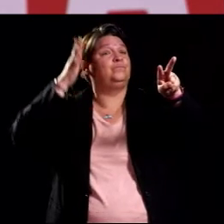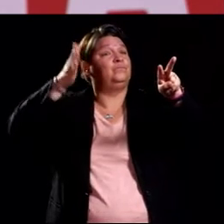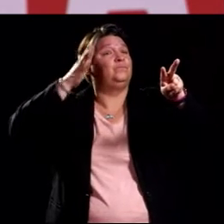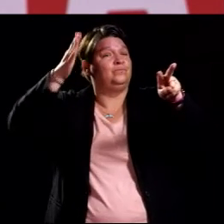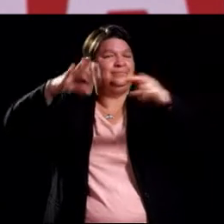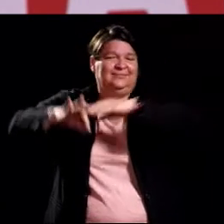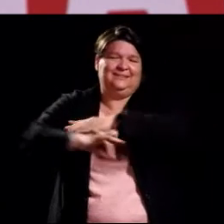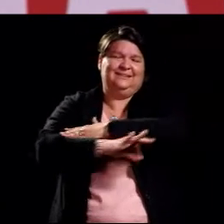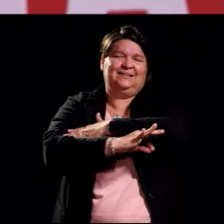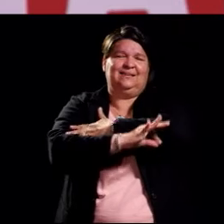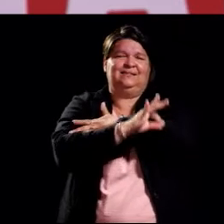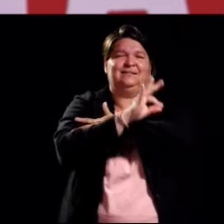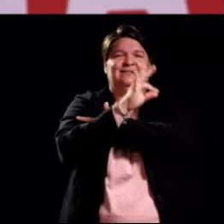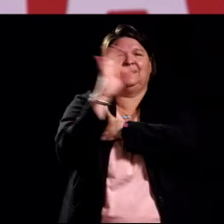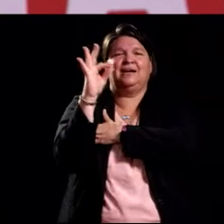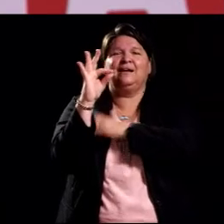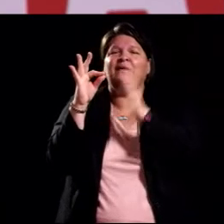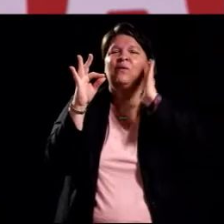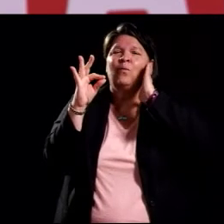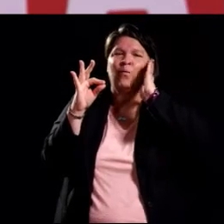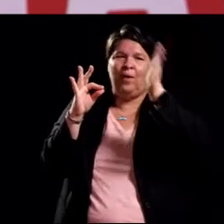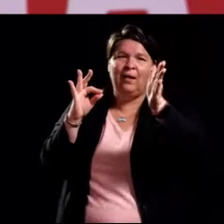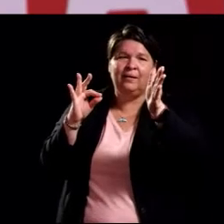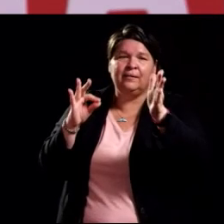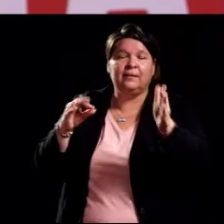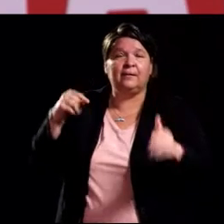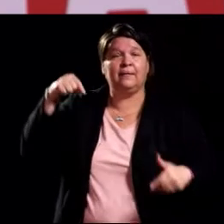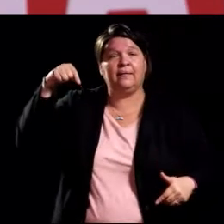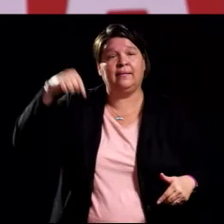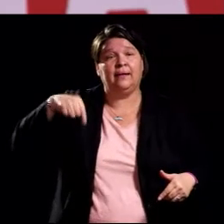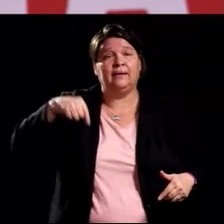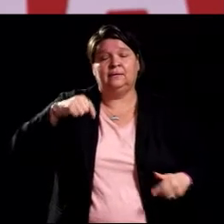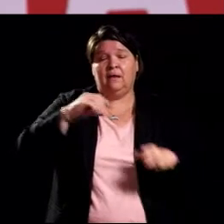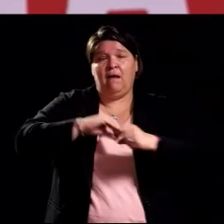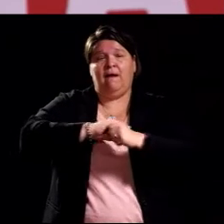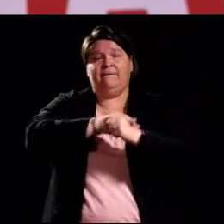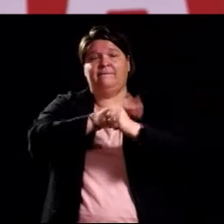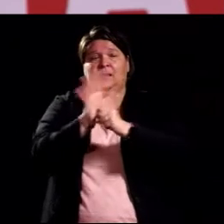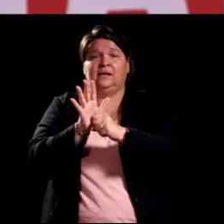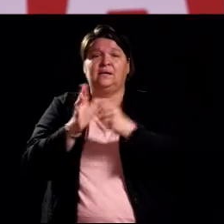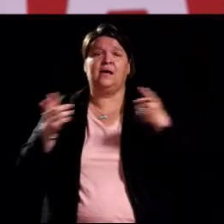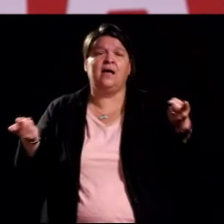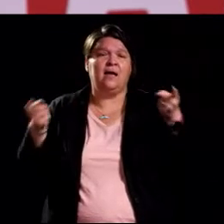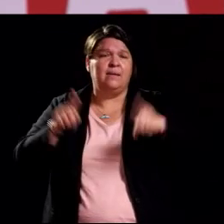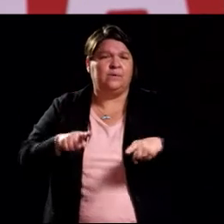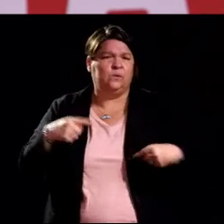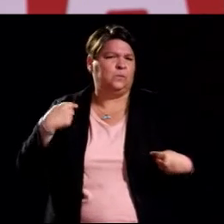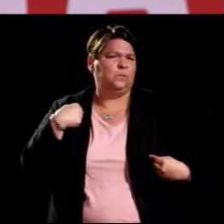and we will cross this COVID bridge together. Happy Easter. Thank you.